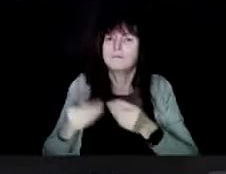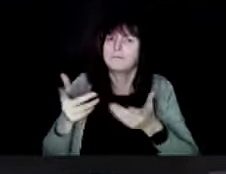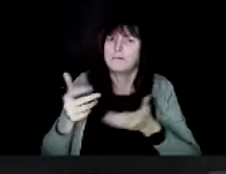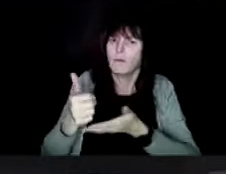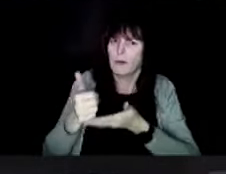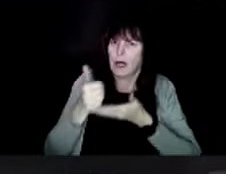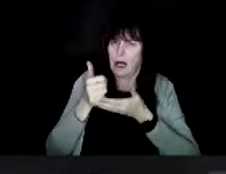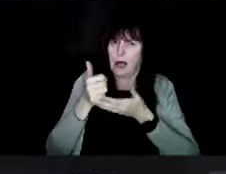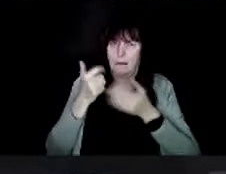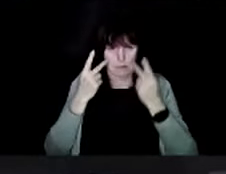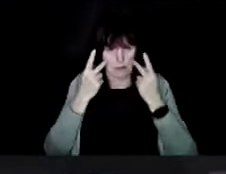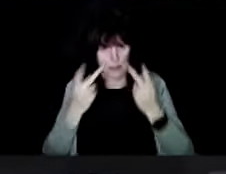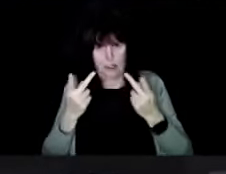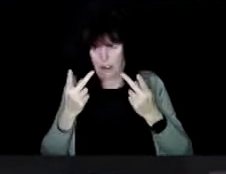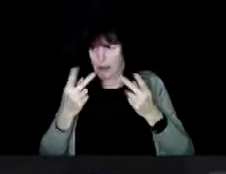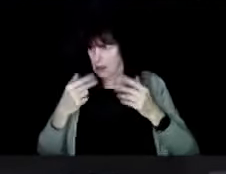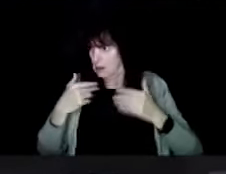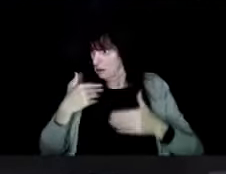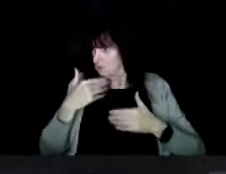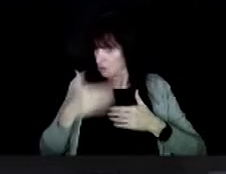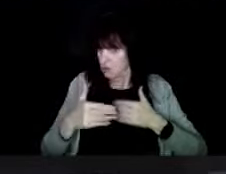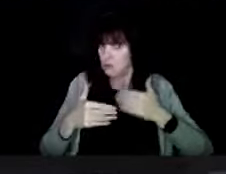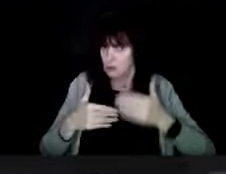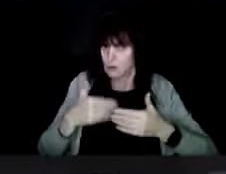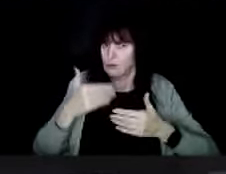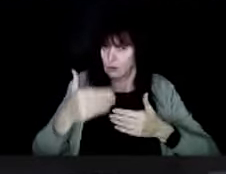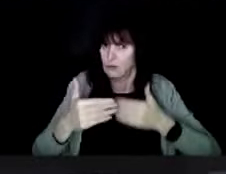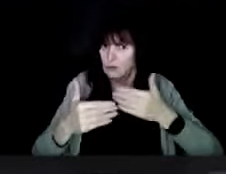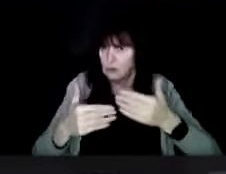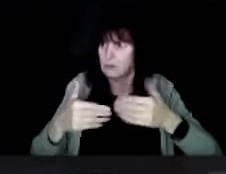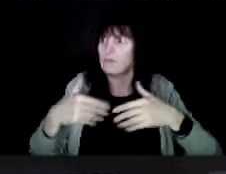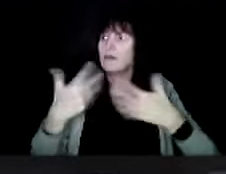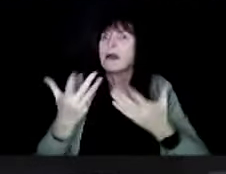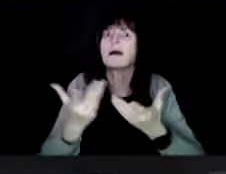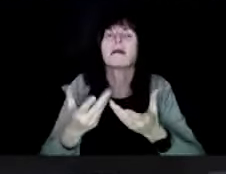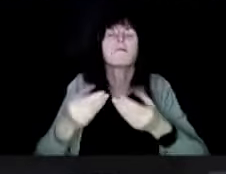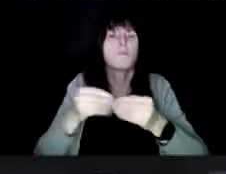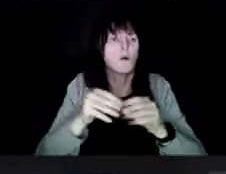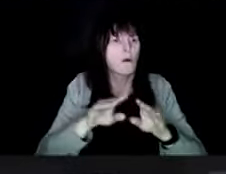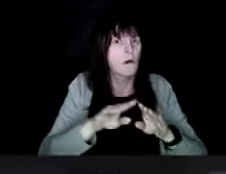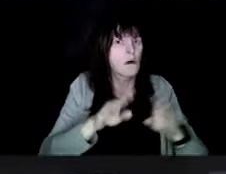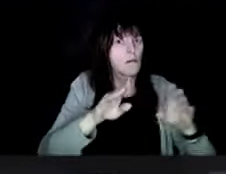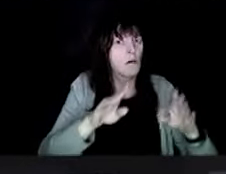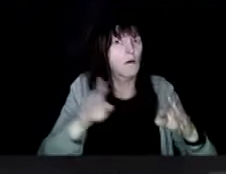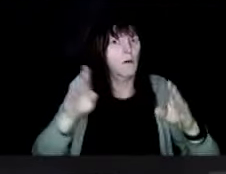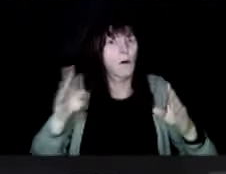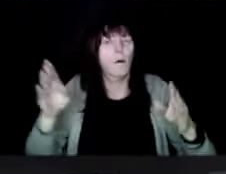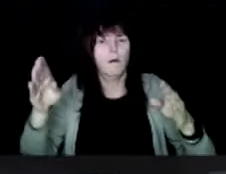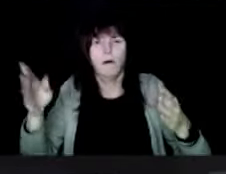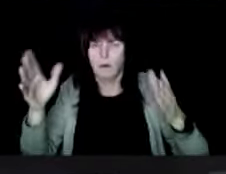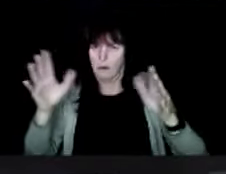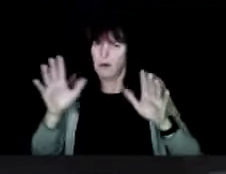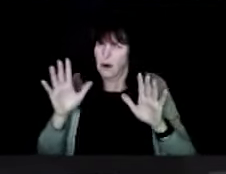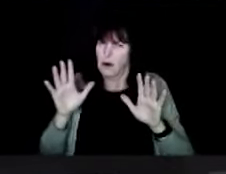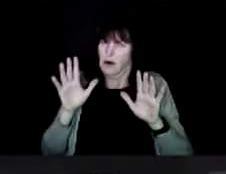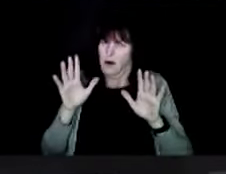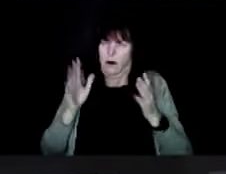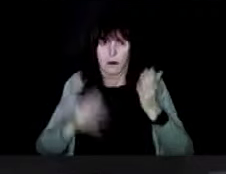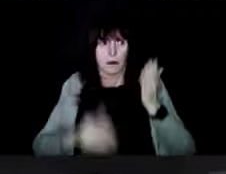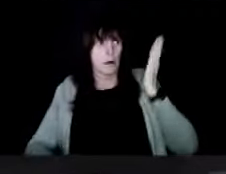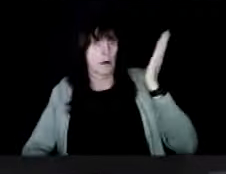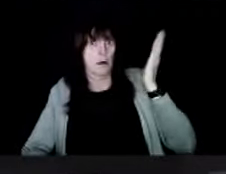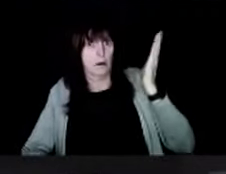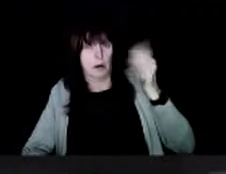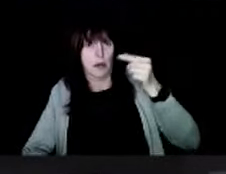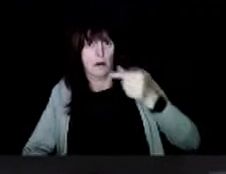of the economy. So do anticipate, this is clearly direction from government that has to make this call, but we would